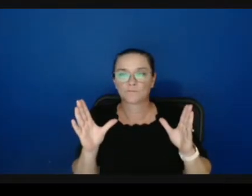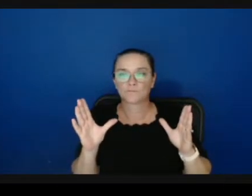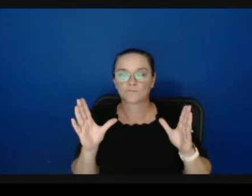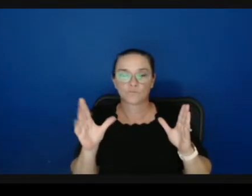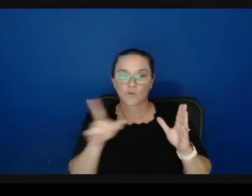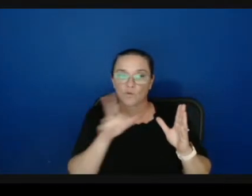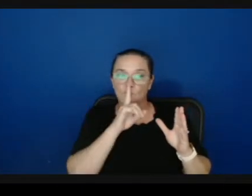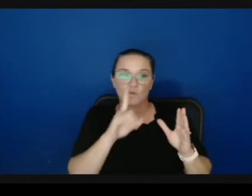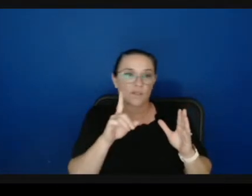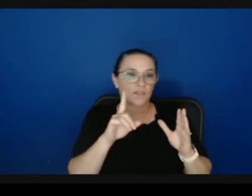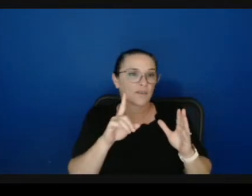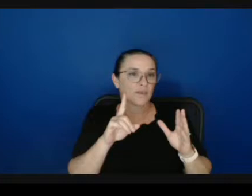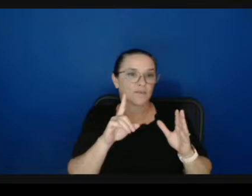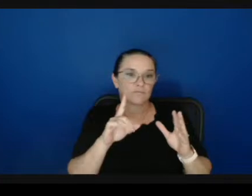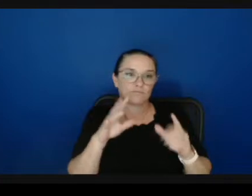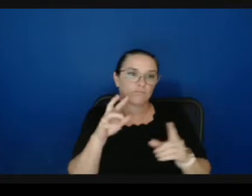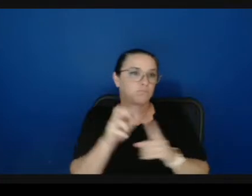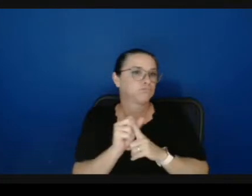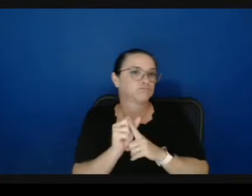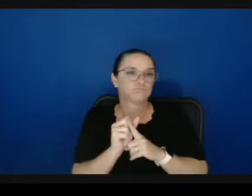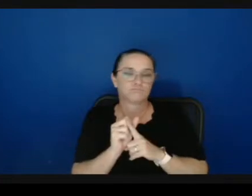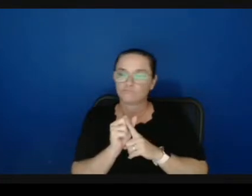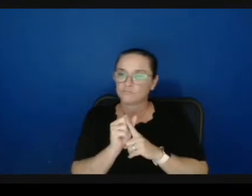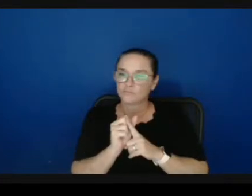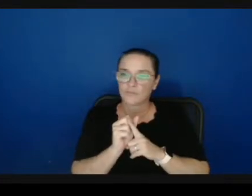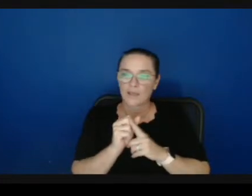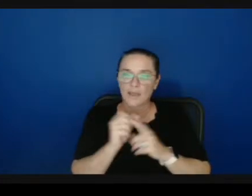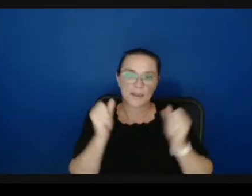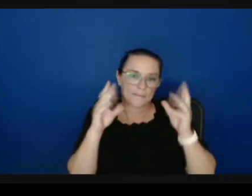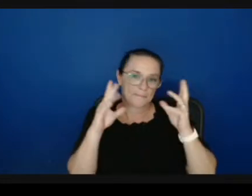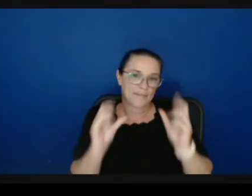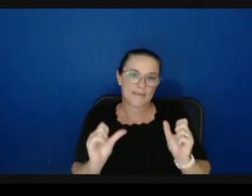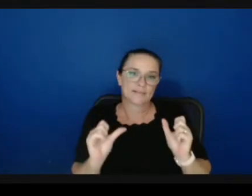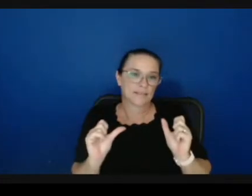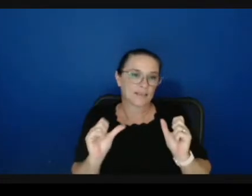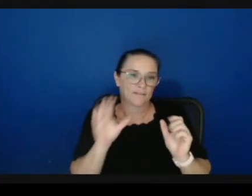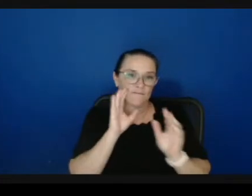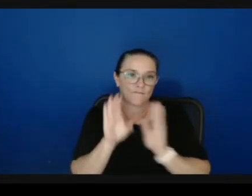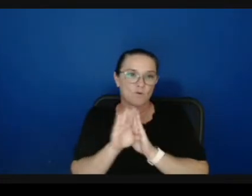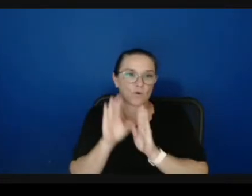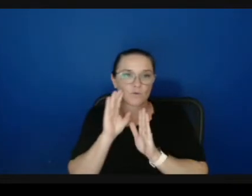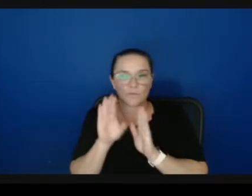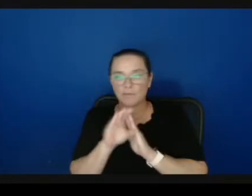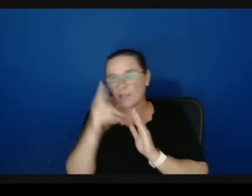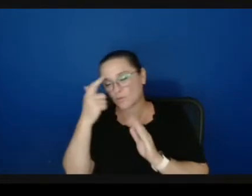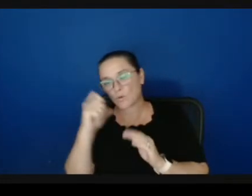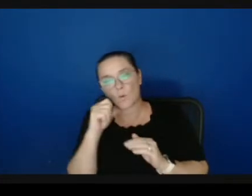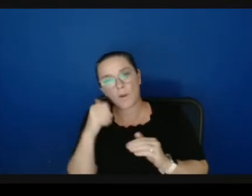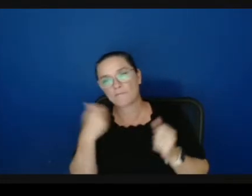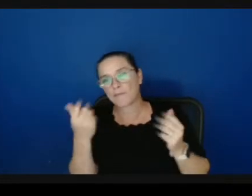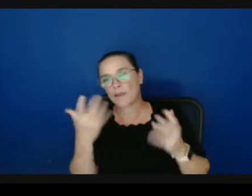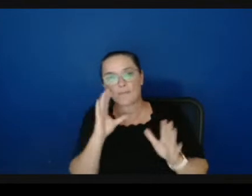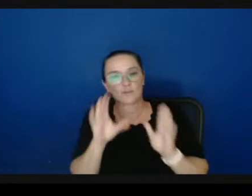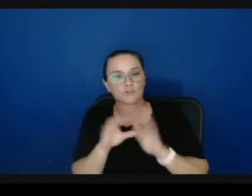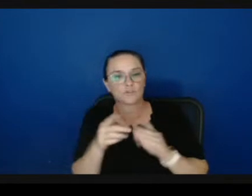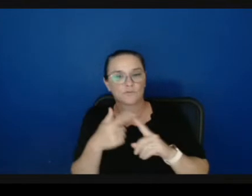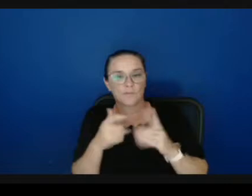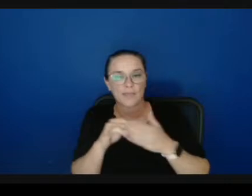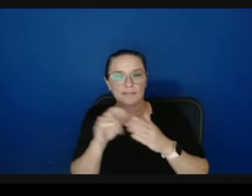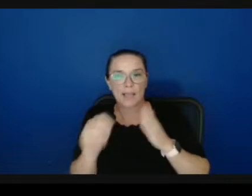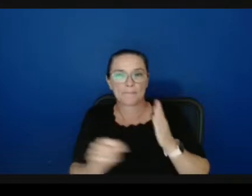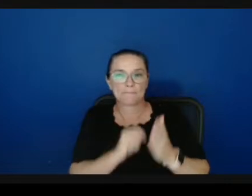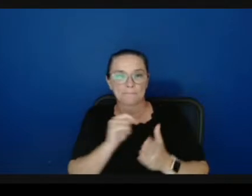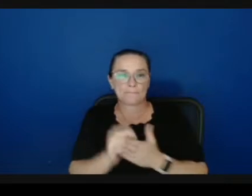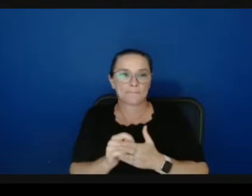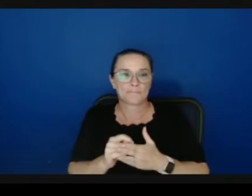some really priceless imagery that we now treasure because there's very few images of the volcano at that time. So that's